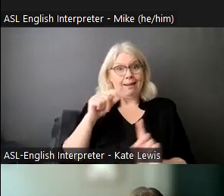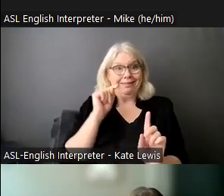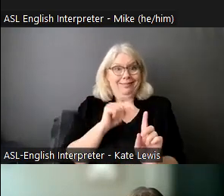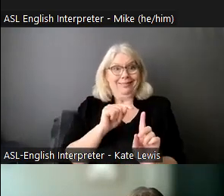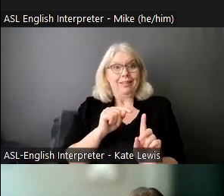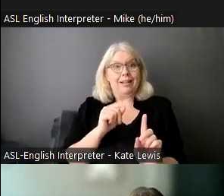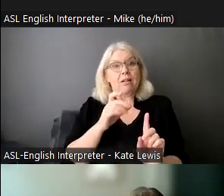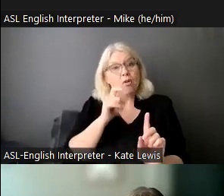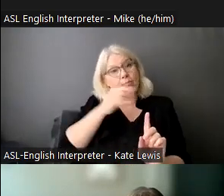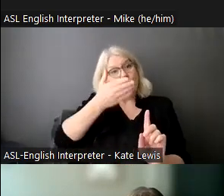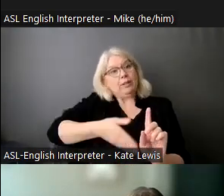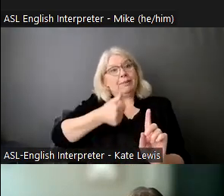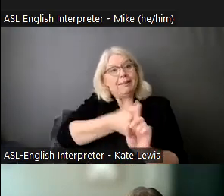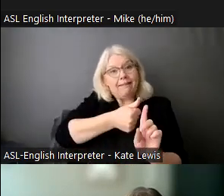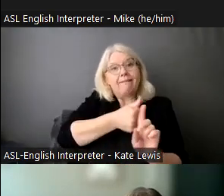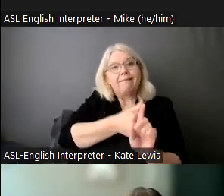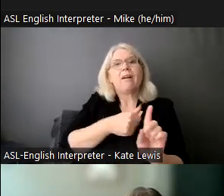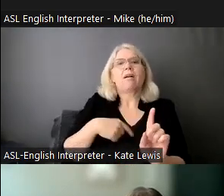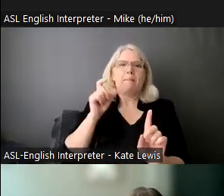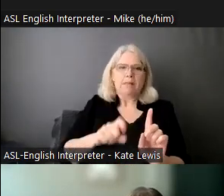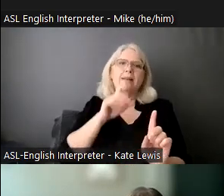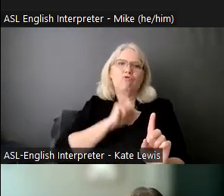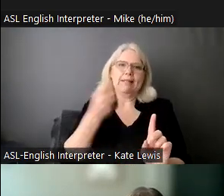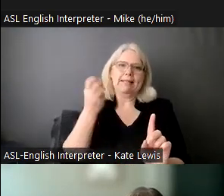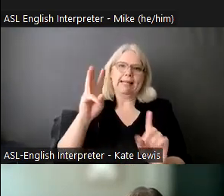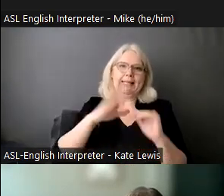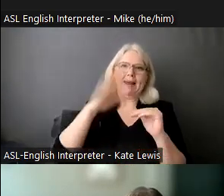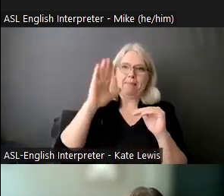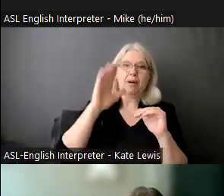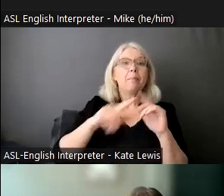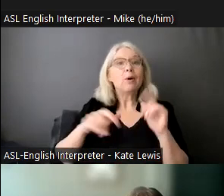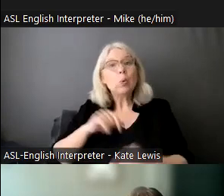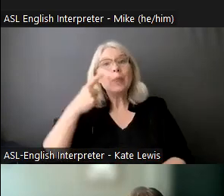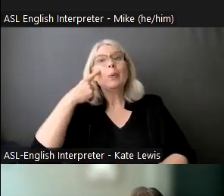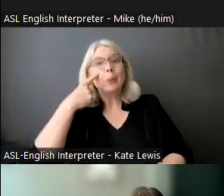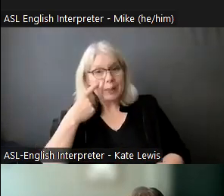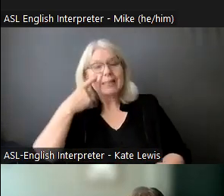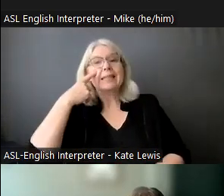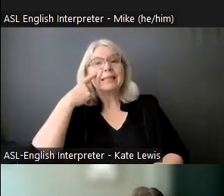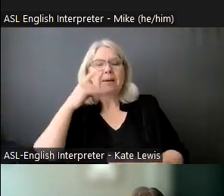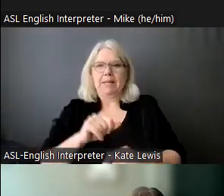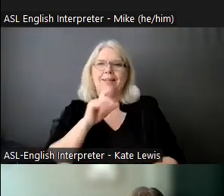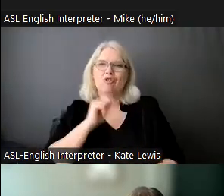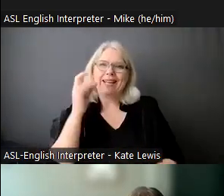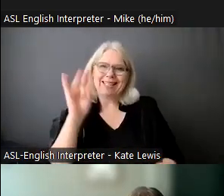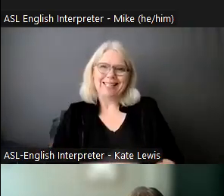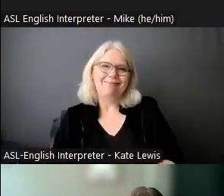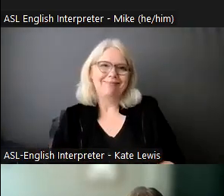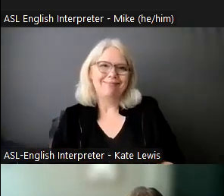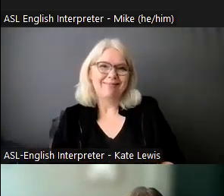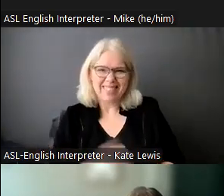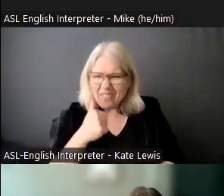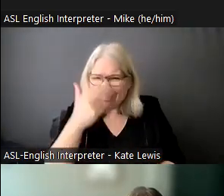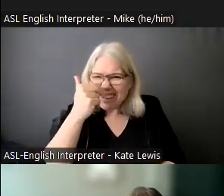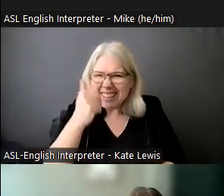18. So funny enough, your attorney for personal care could actually be 16 years old, but your witnesses